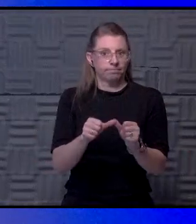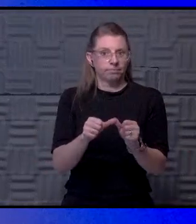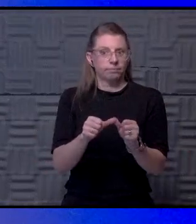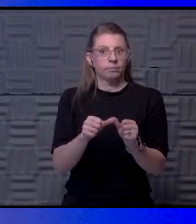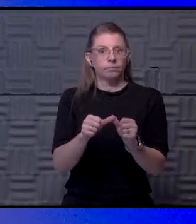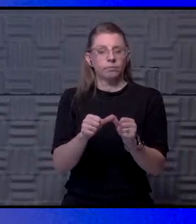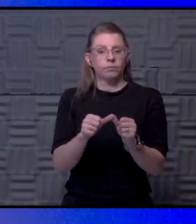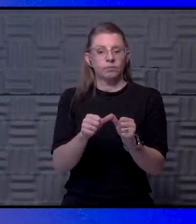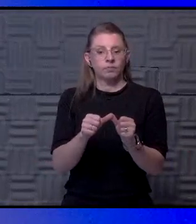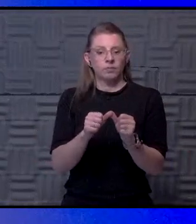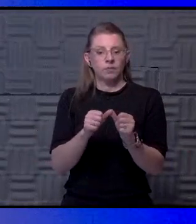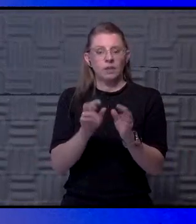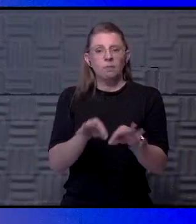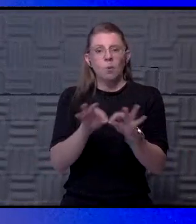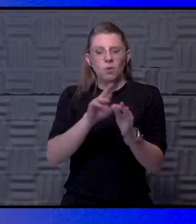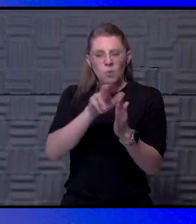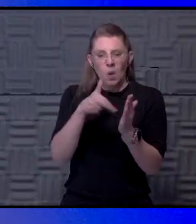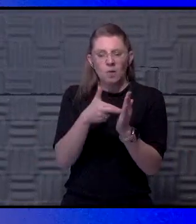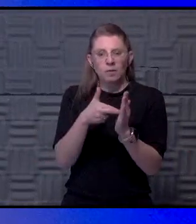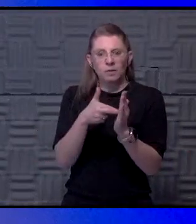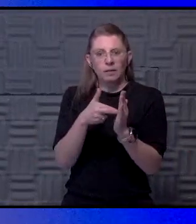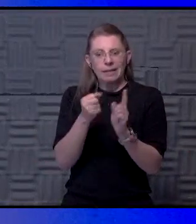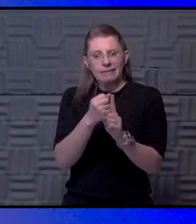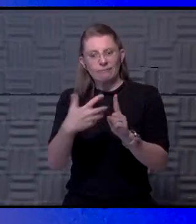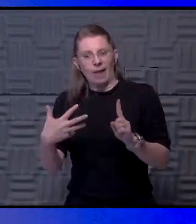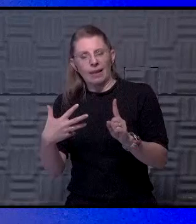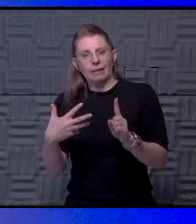an important role in expanding that,